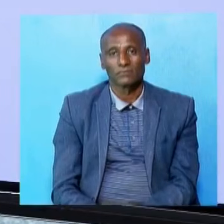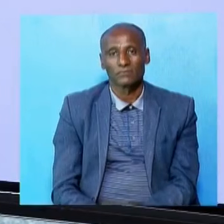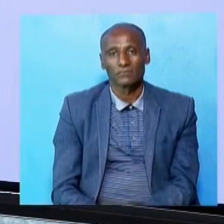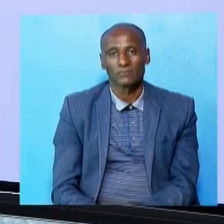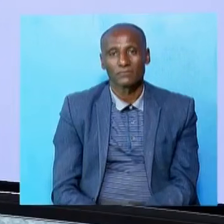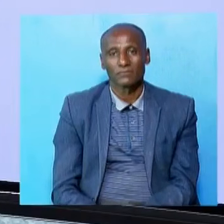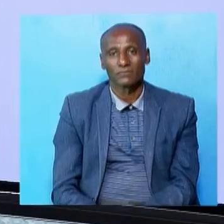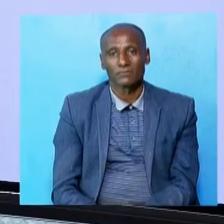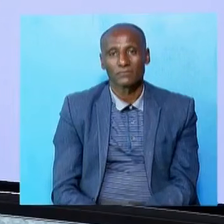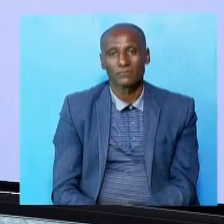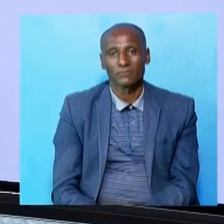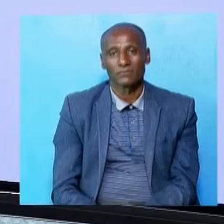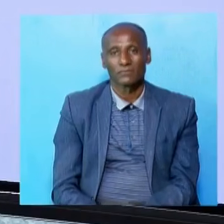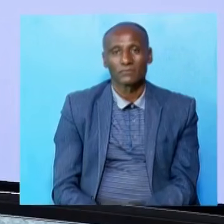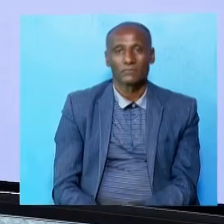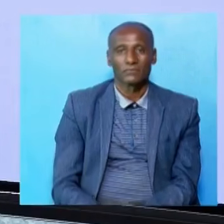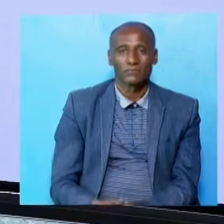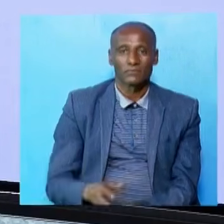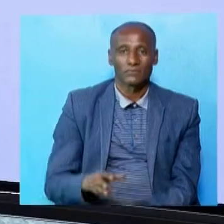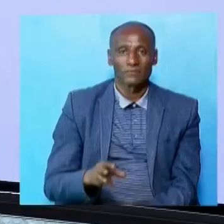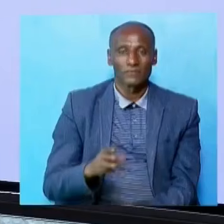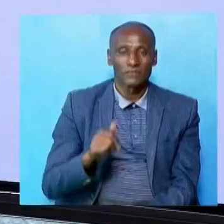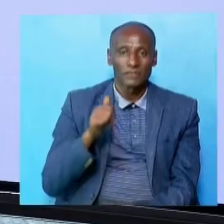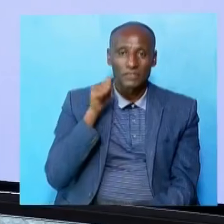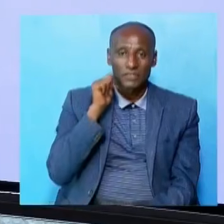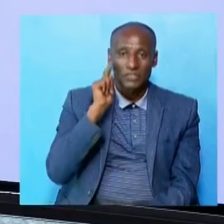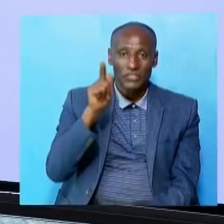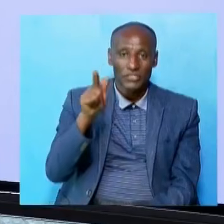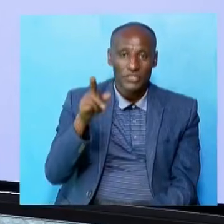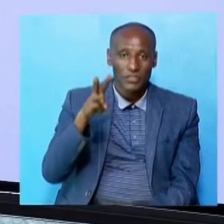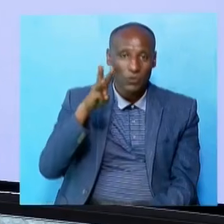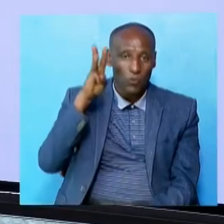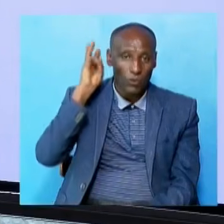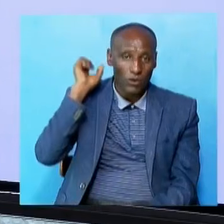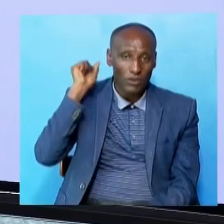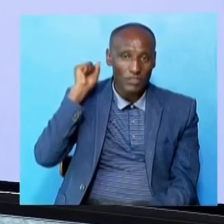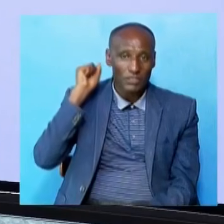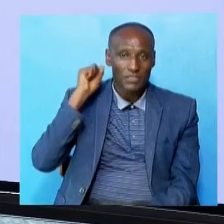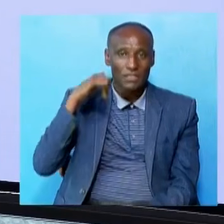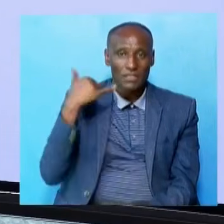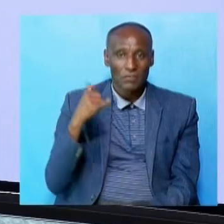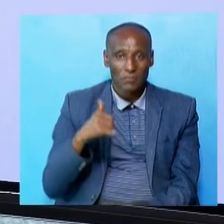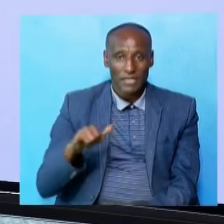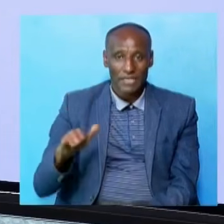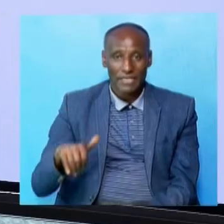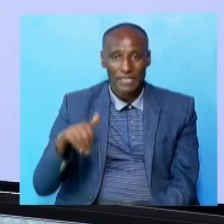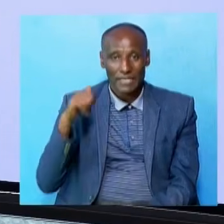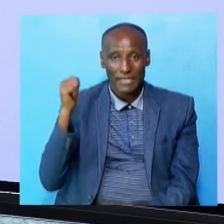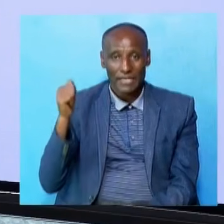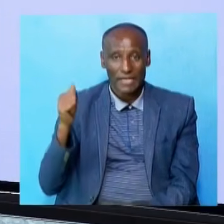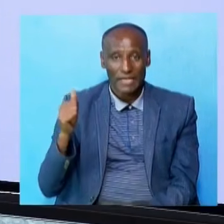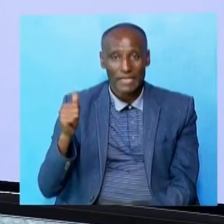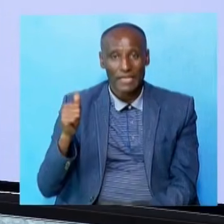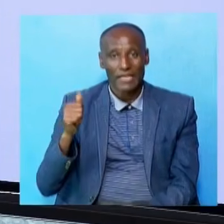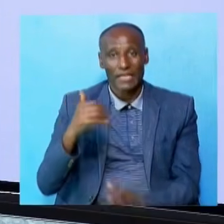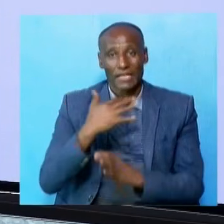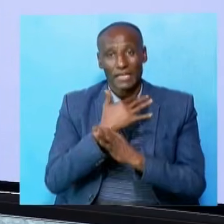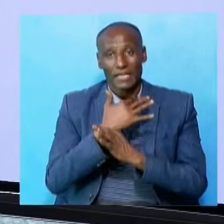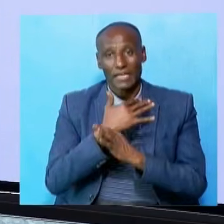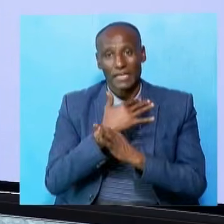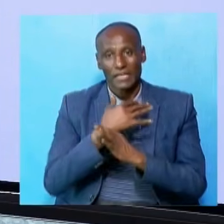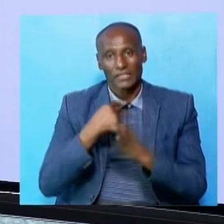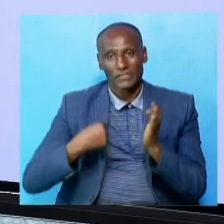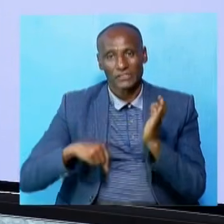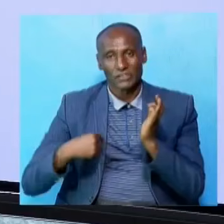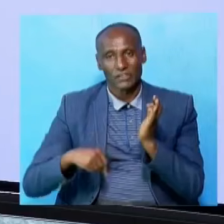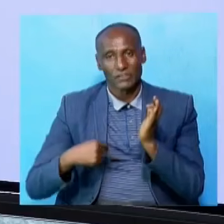Look, she was playing a guitar. Can you change this into interrogative or